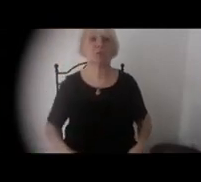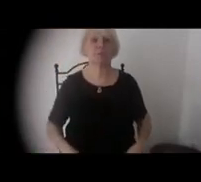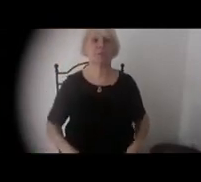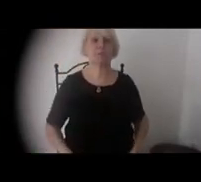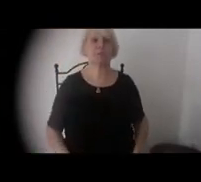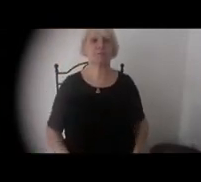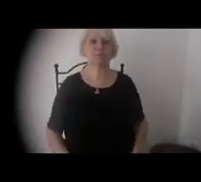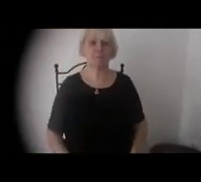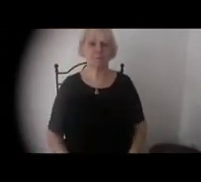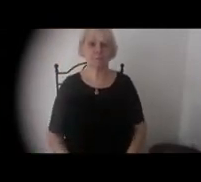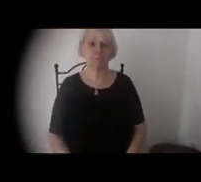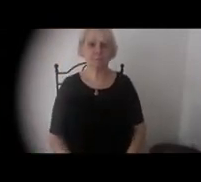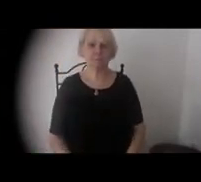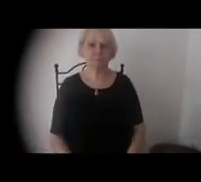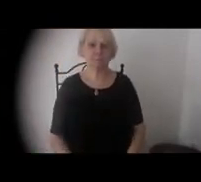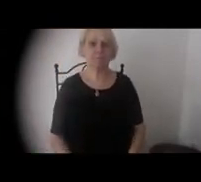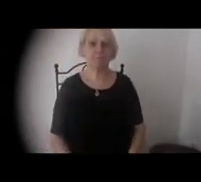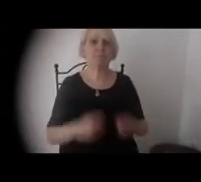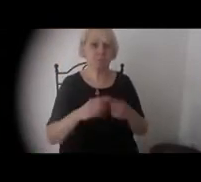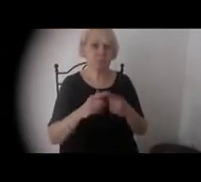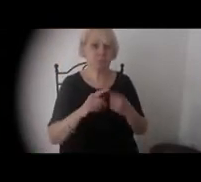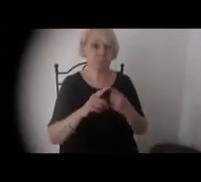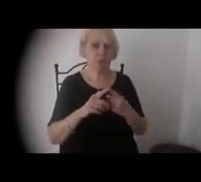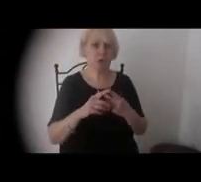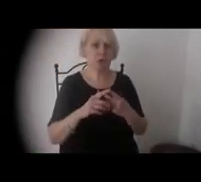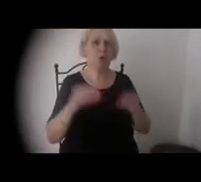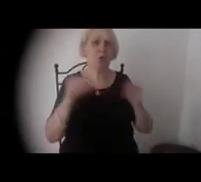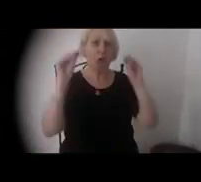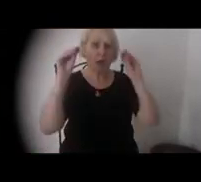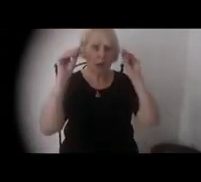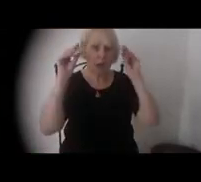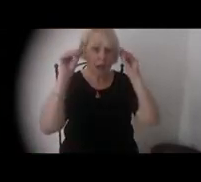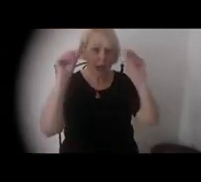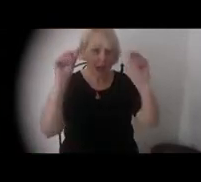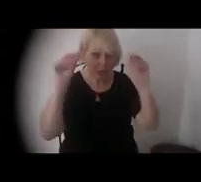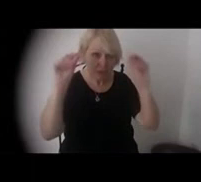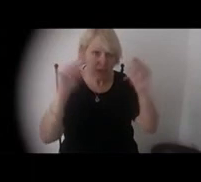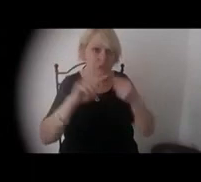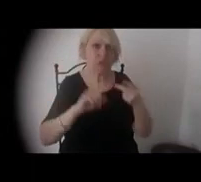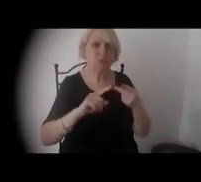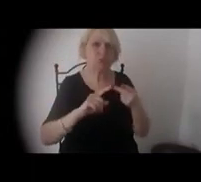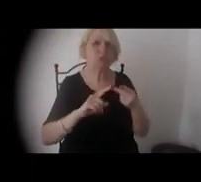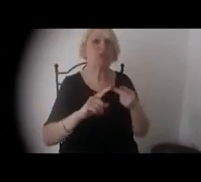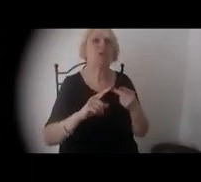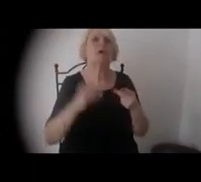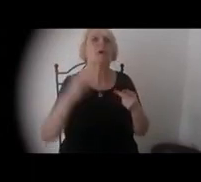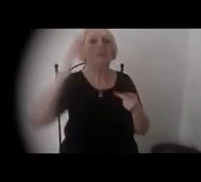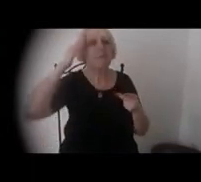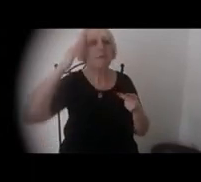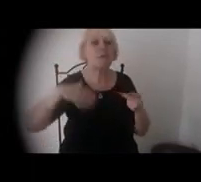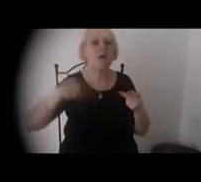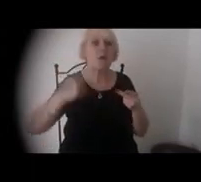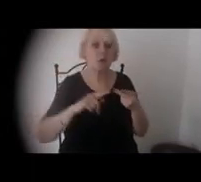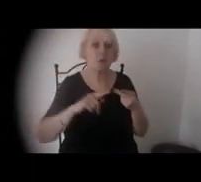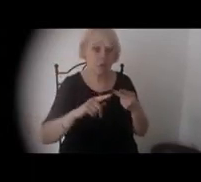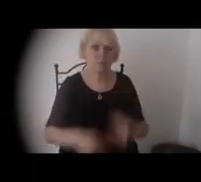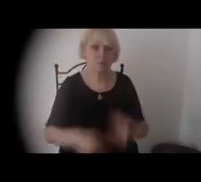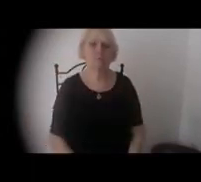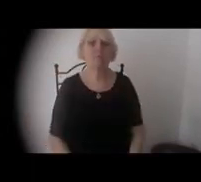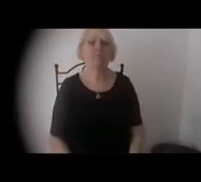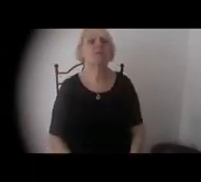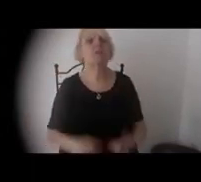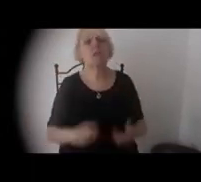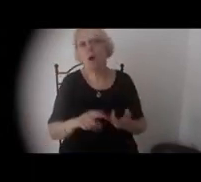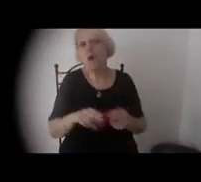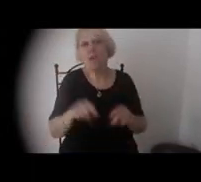we'll take in turns. Education can respond, and then the CAMS team. And in the meantime, if people want to ask